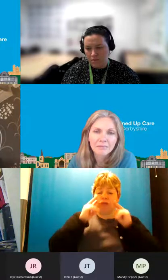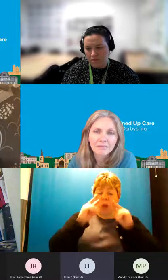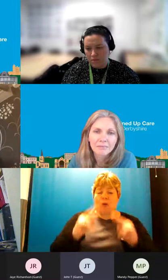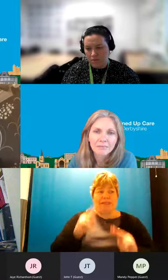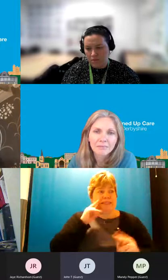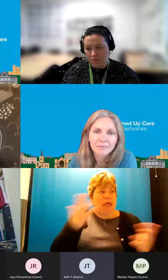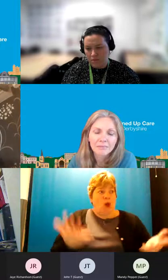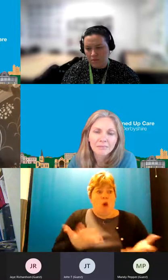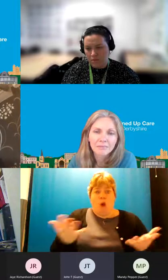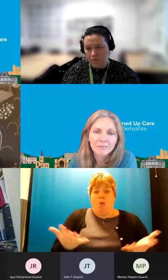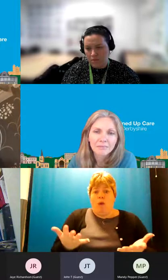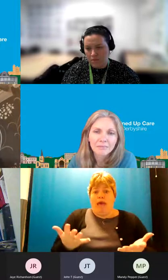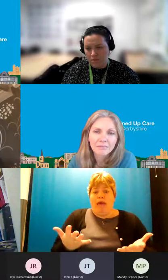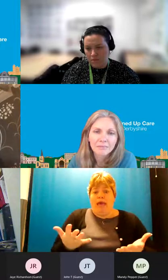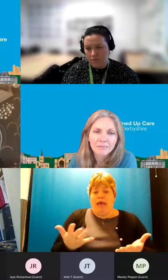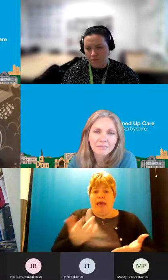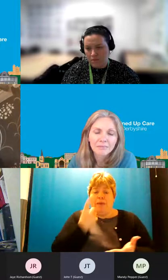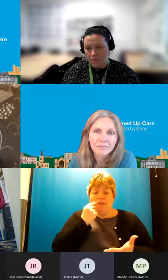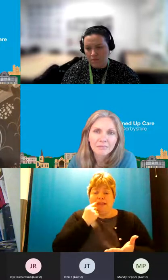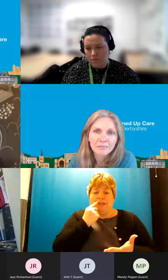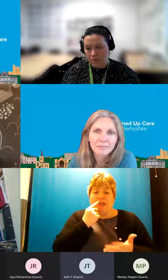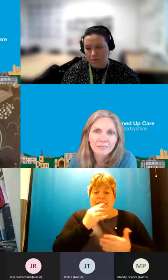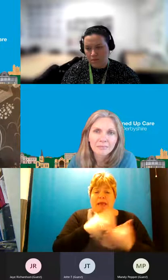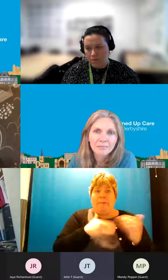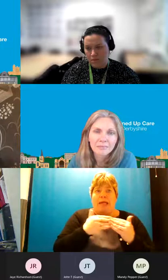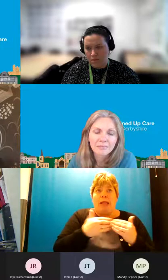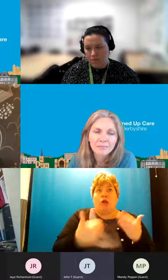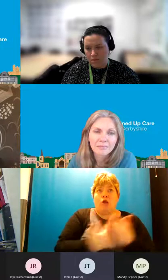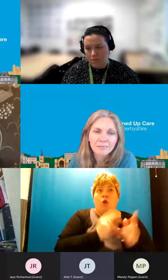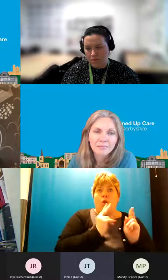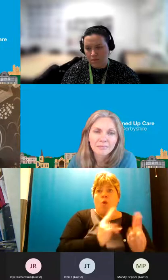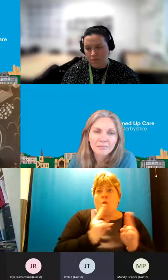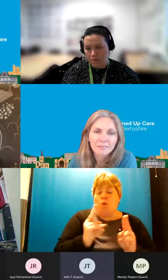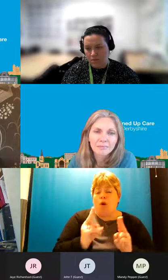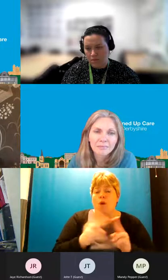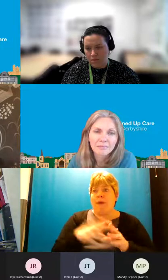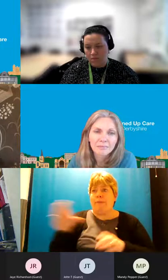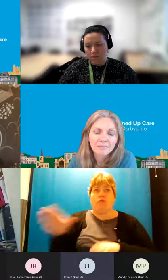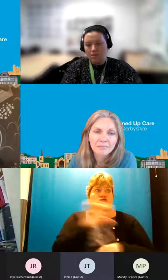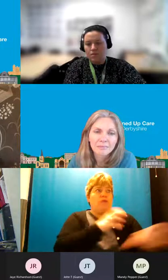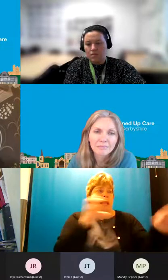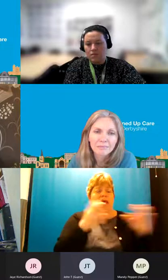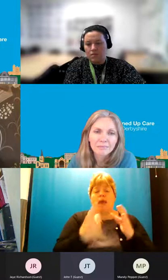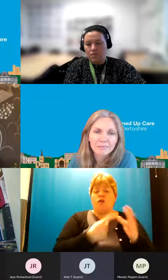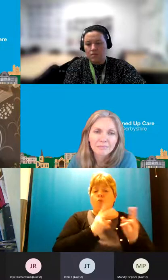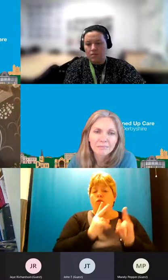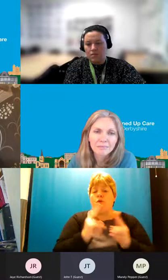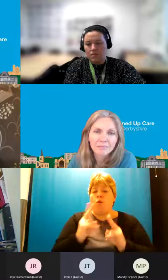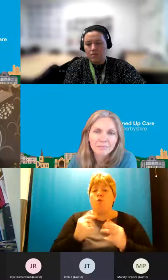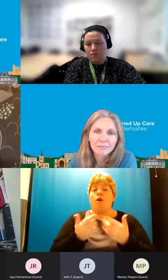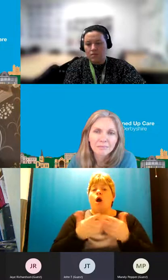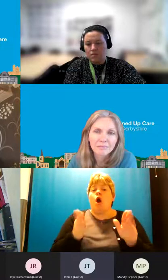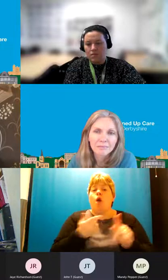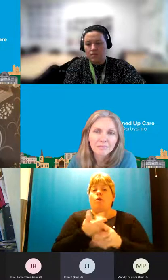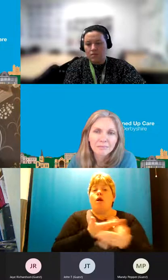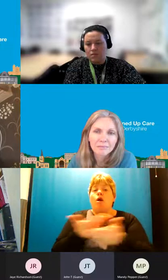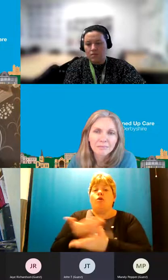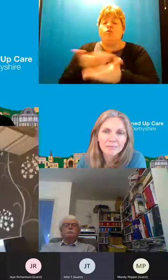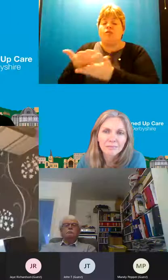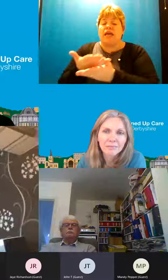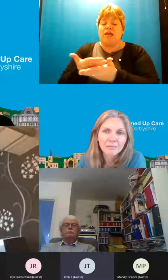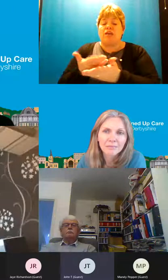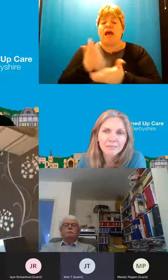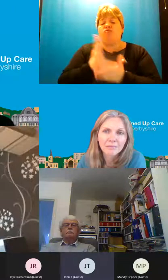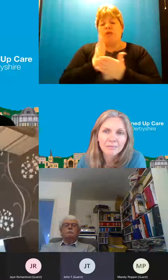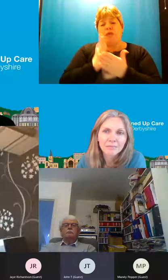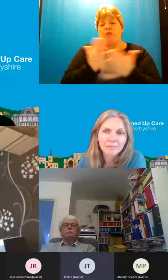where we can potentially build new wards and maybe relocate some wards so we've got an open consultation and i'd really